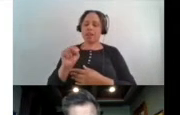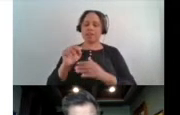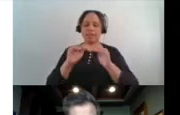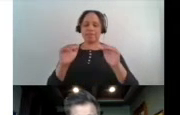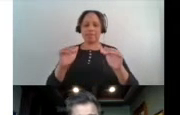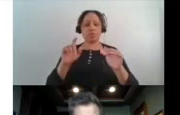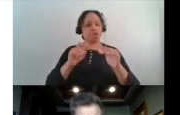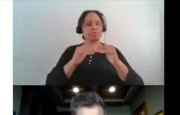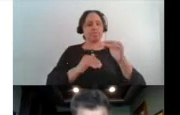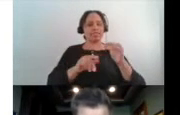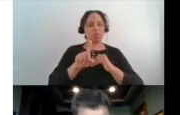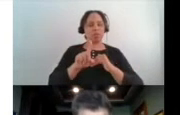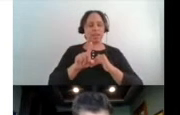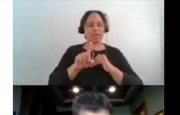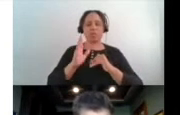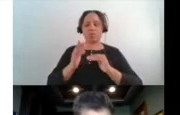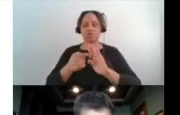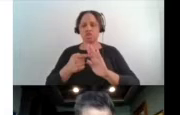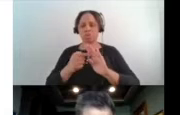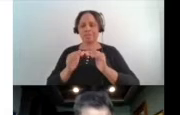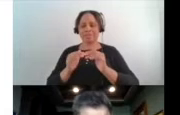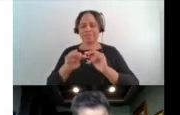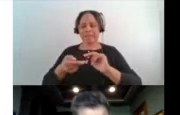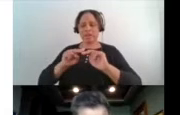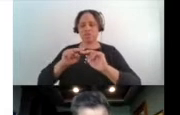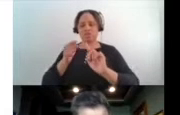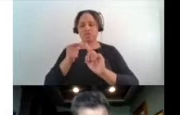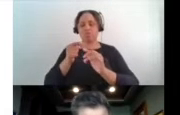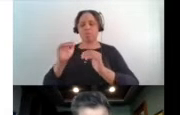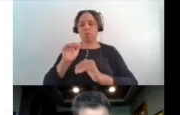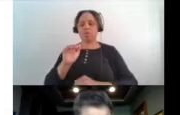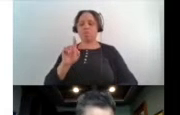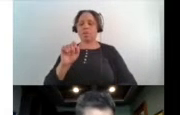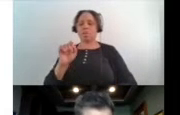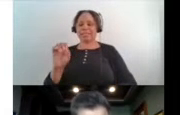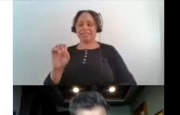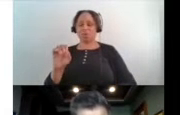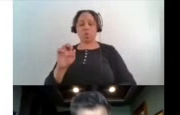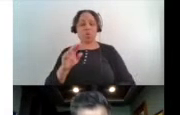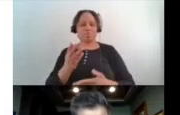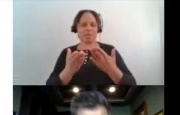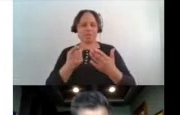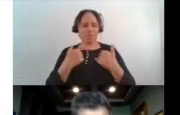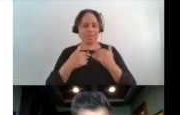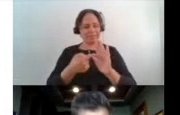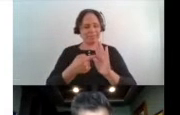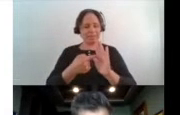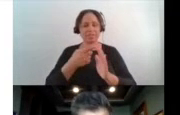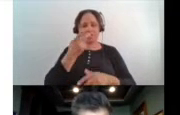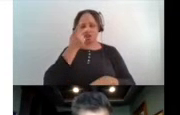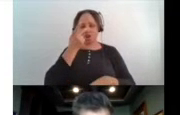to more than 1.0. Or you may have some symptoms of foamy urine, like we talked about, or